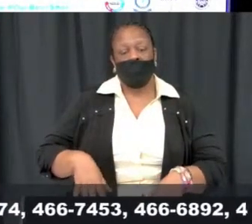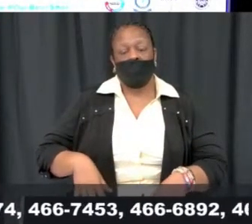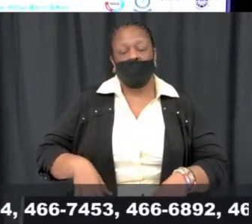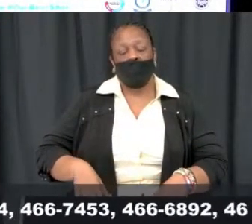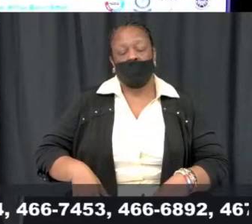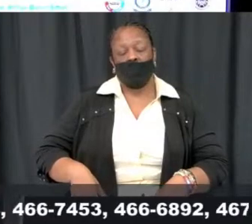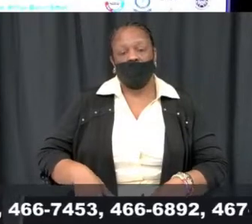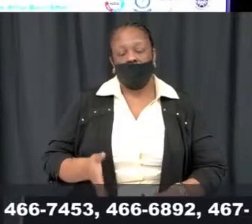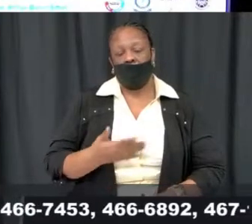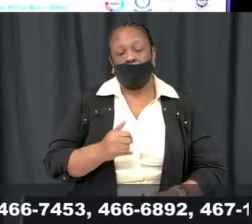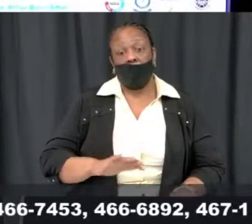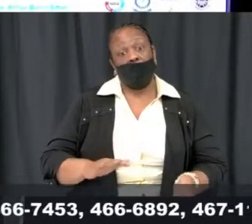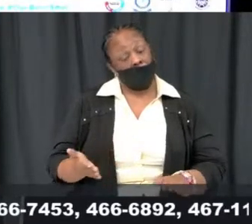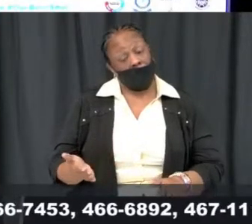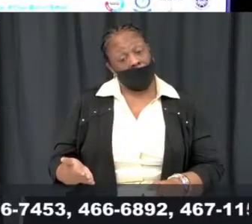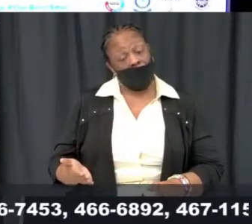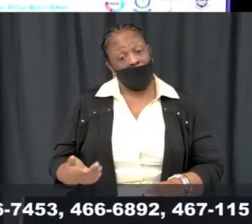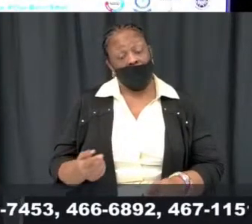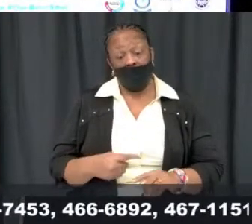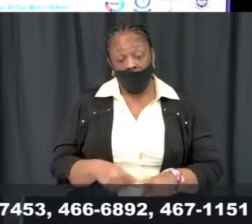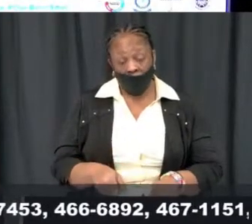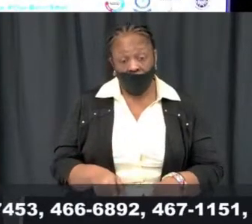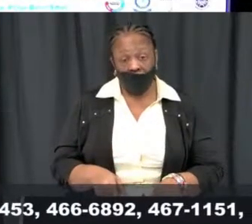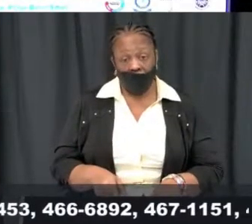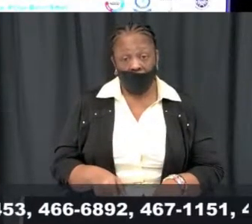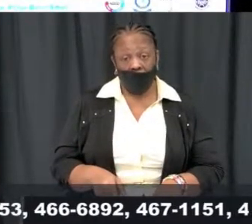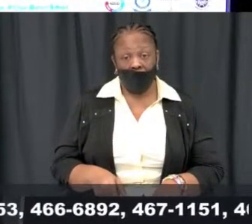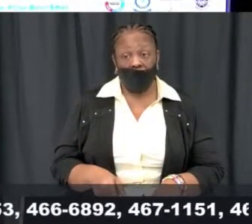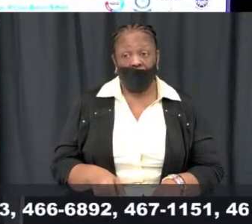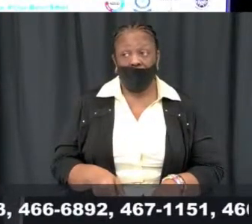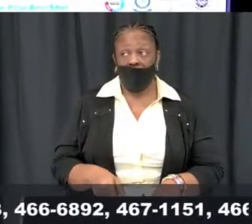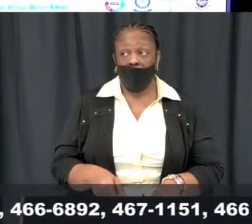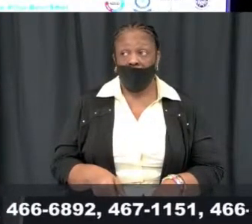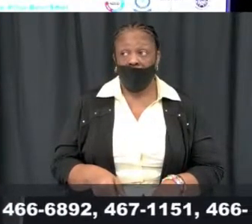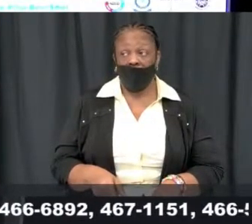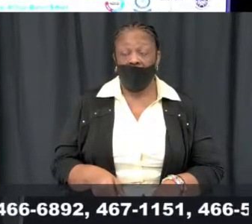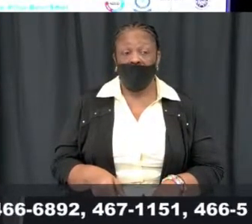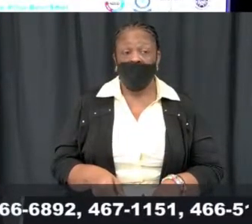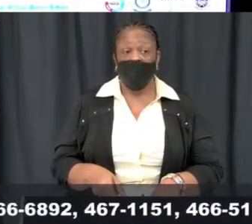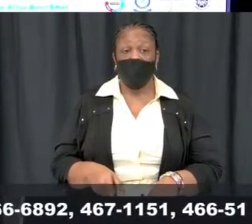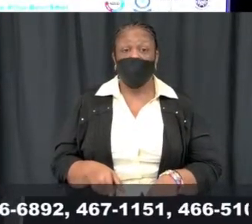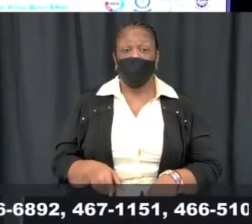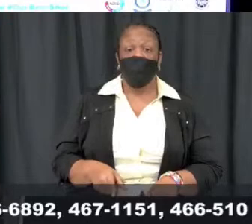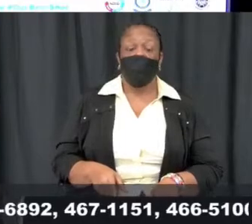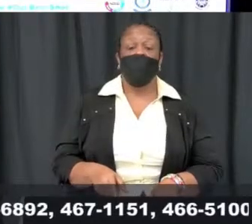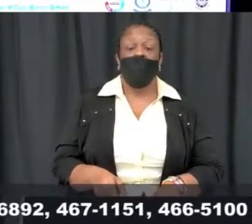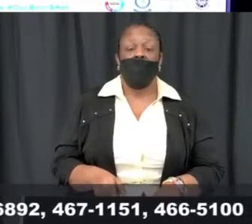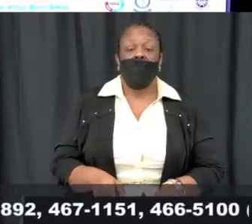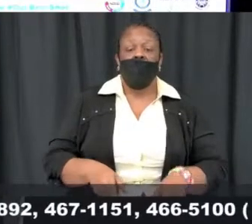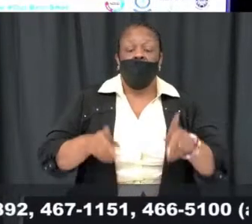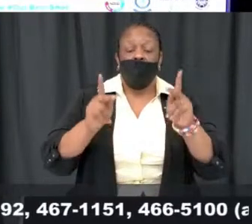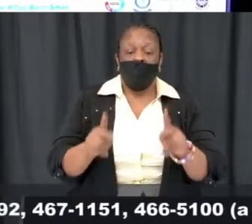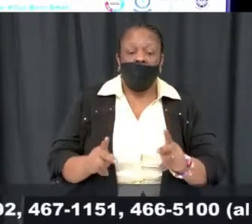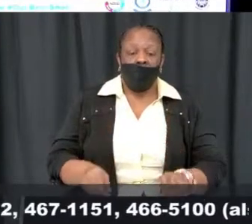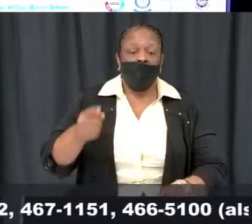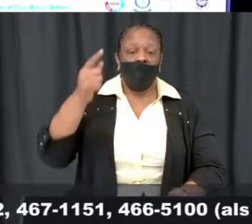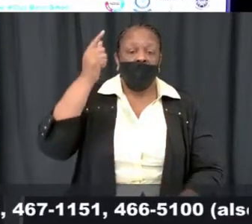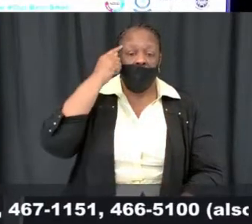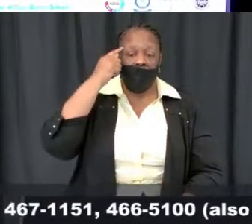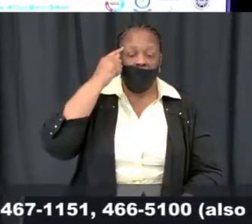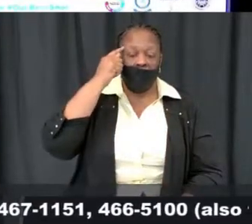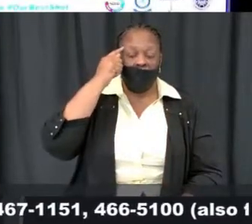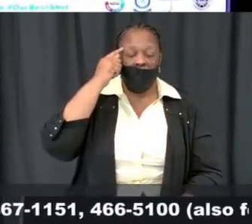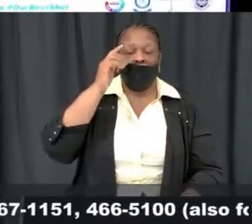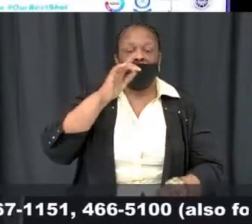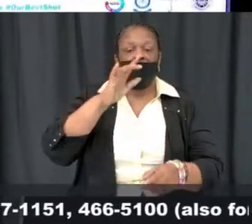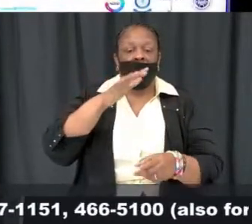fully vaccinated does not give you immunity over death. And so that is the point that people need